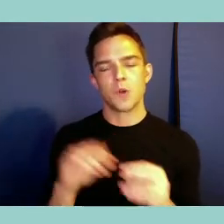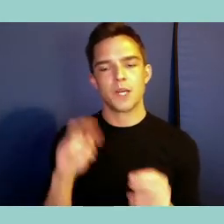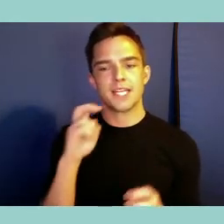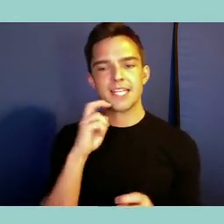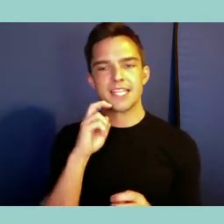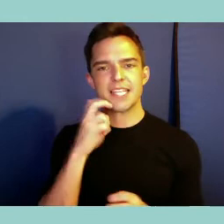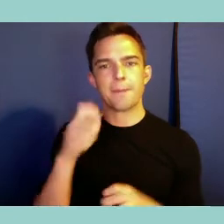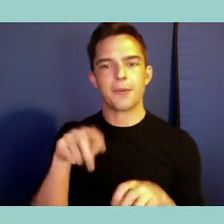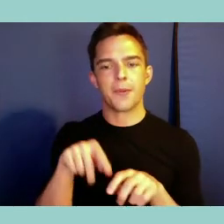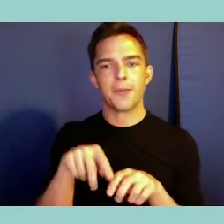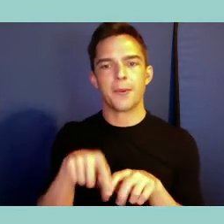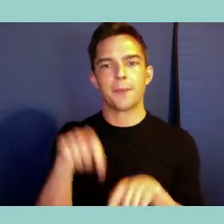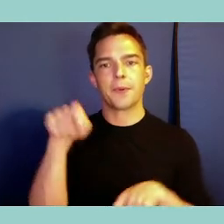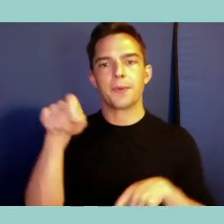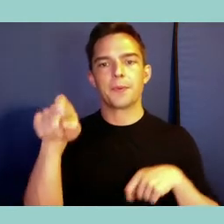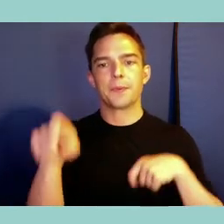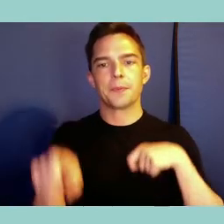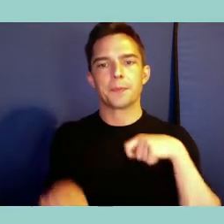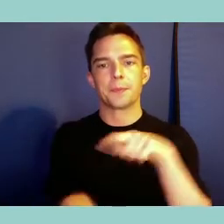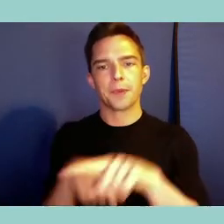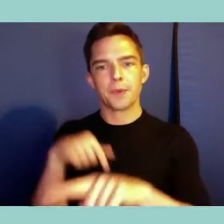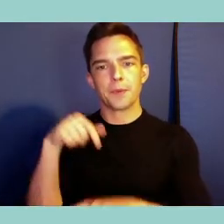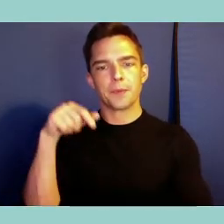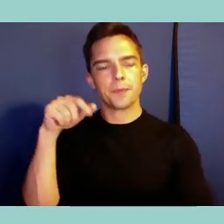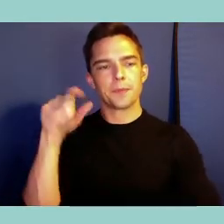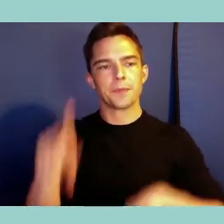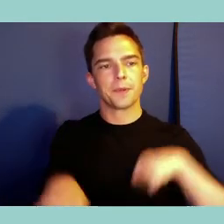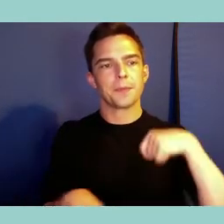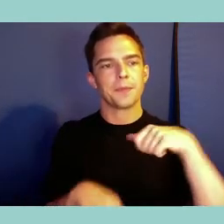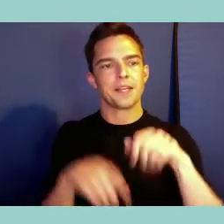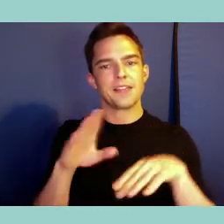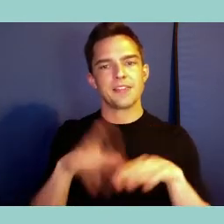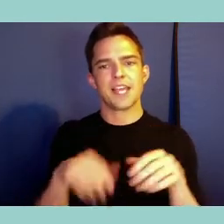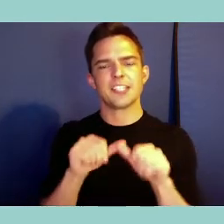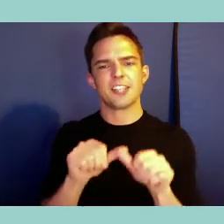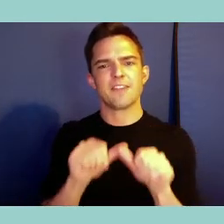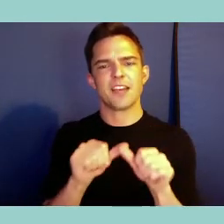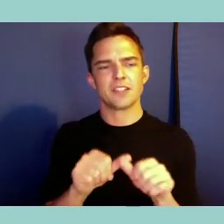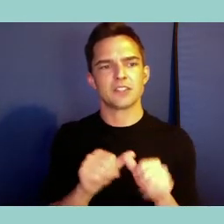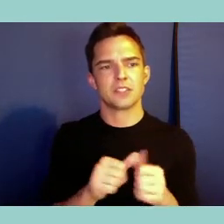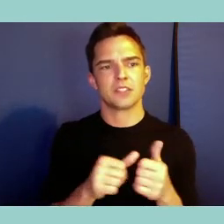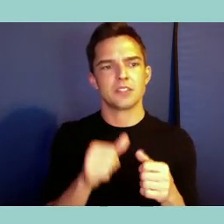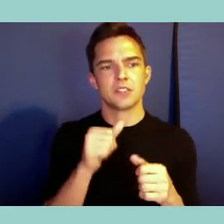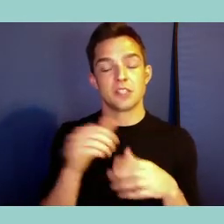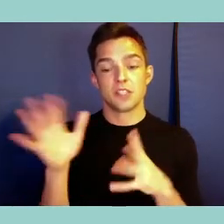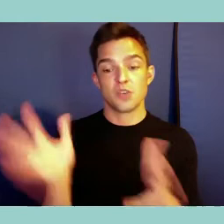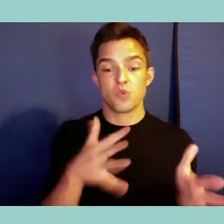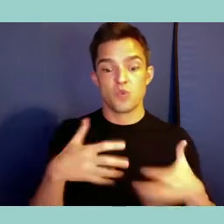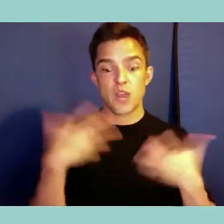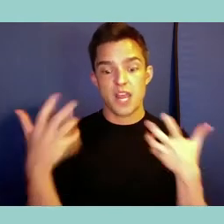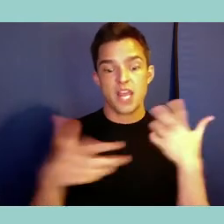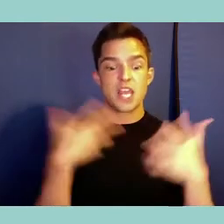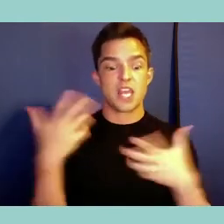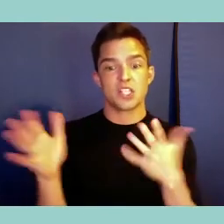nimble than steadfast, more unshakable than swayed by the latest rage.